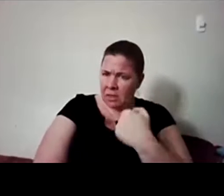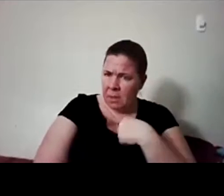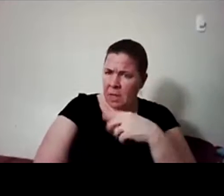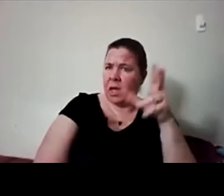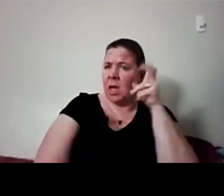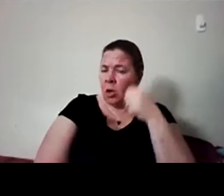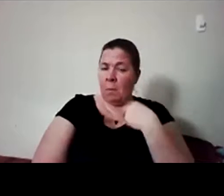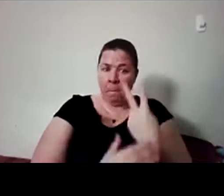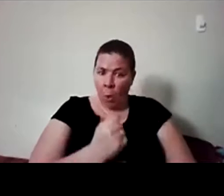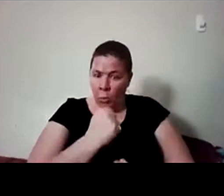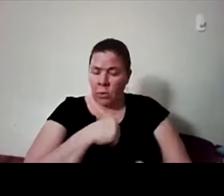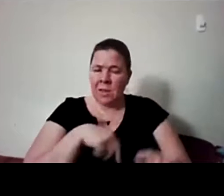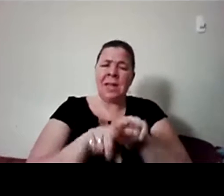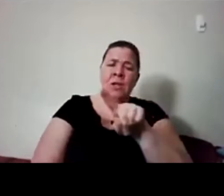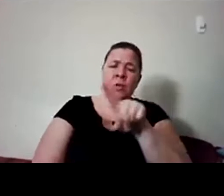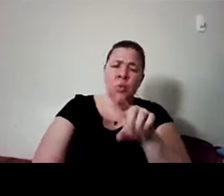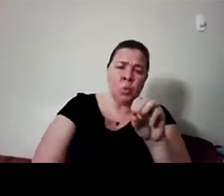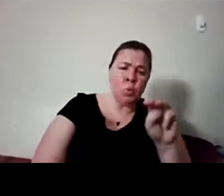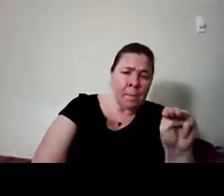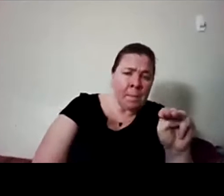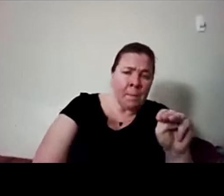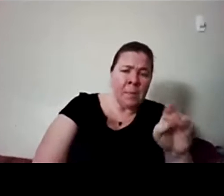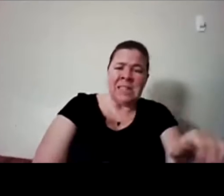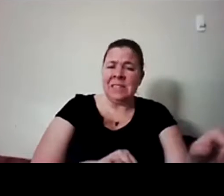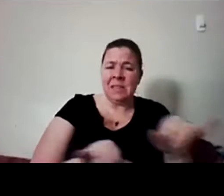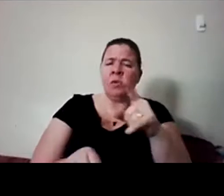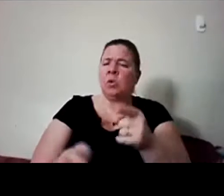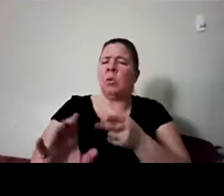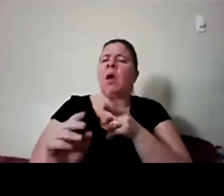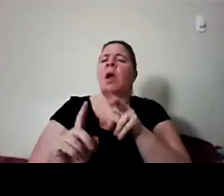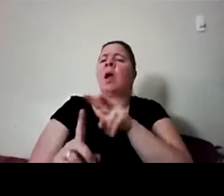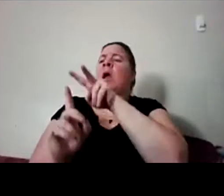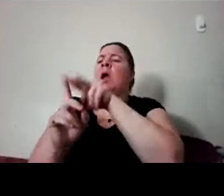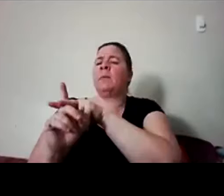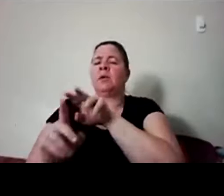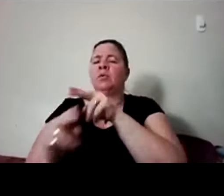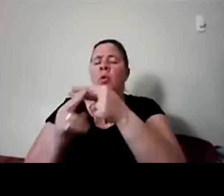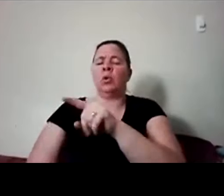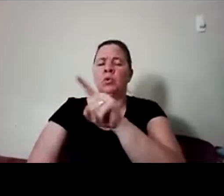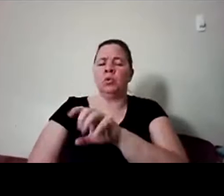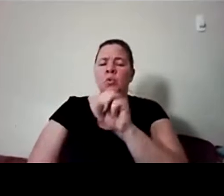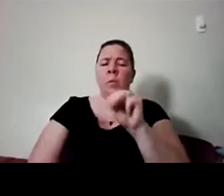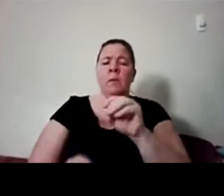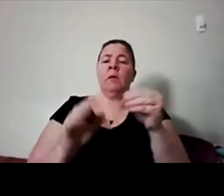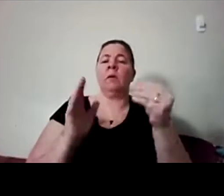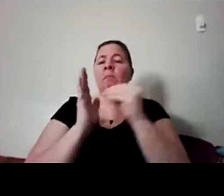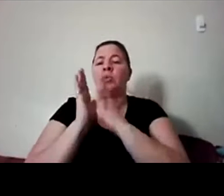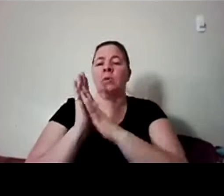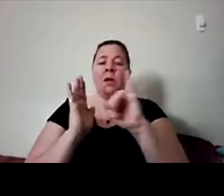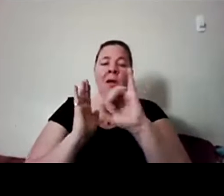or both, it means you went to some application online called Zoom, you put in an ID, and there you